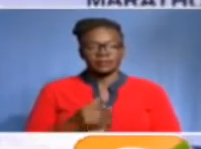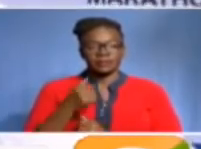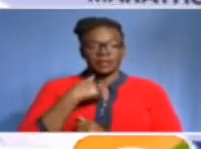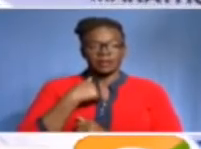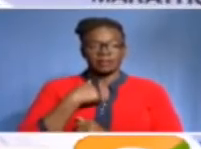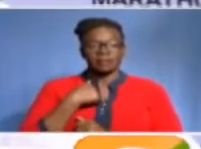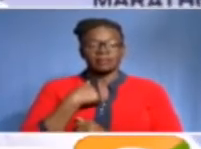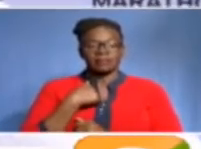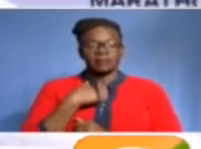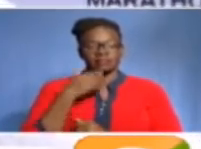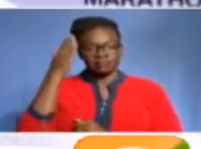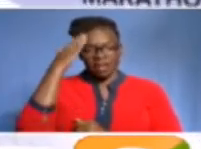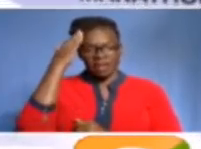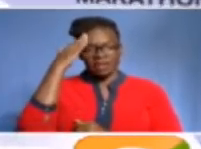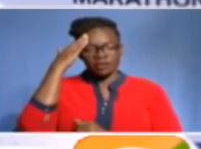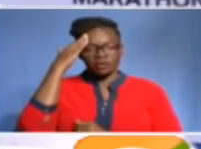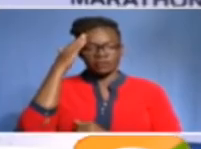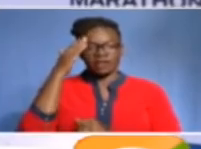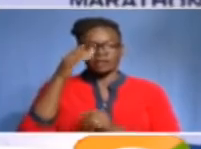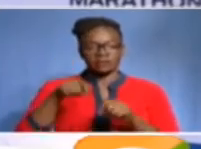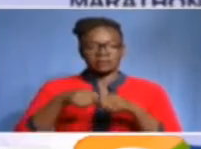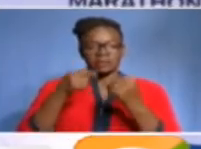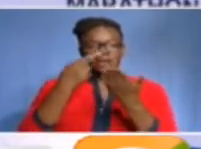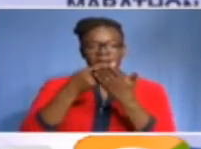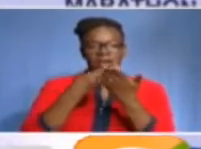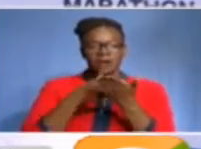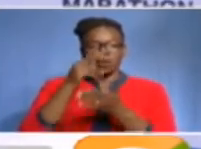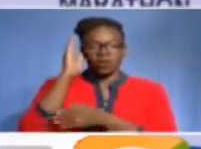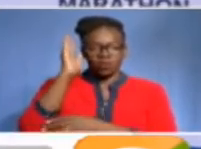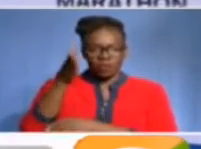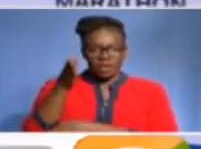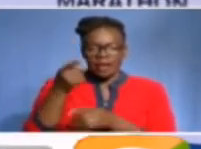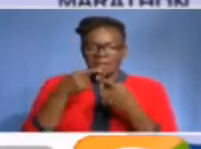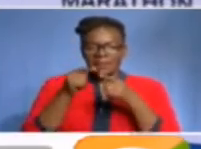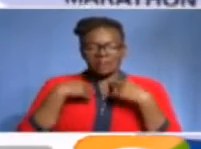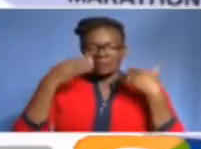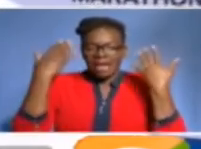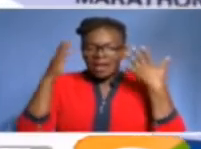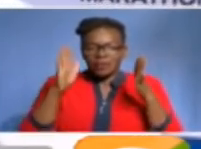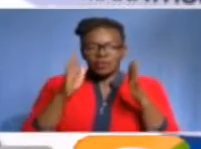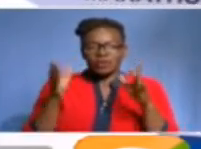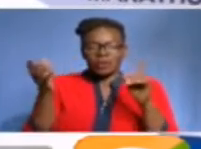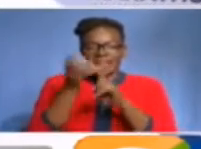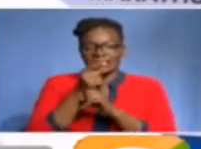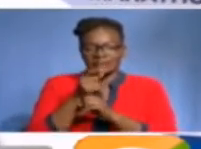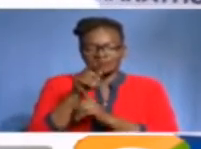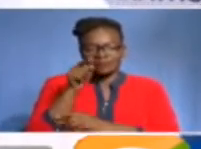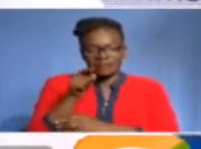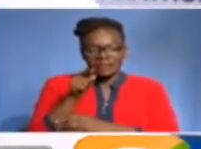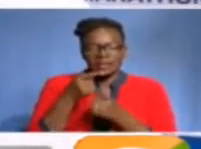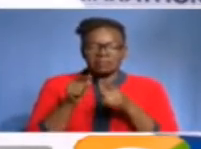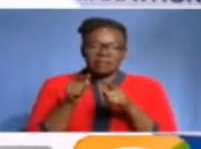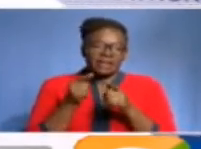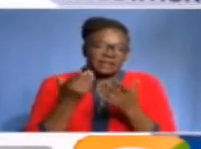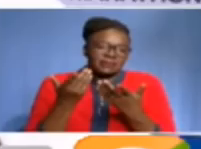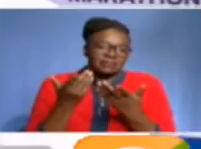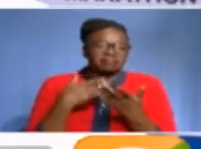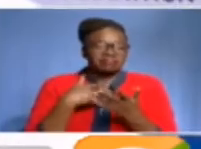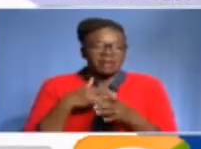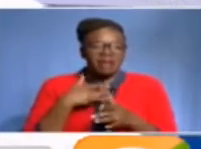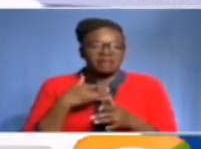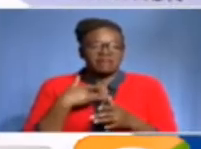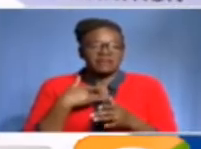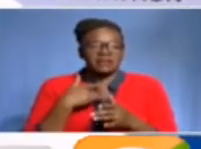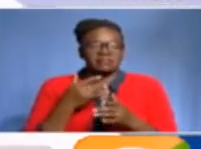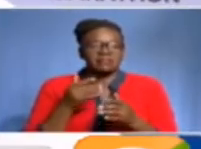belief that I will run a world record. But I didn't know I would run 2:01. But all in all, that what I was believing translated